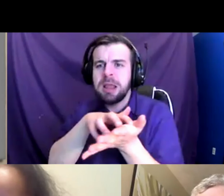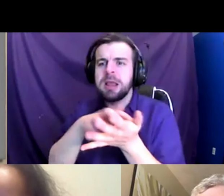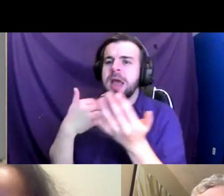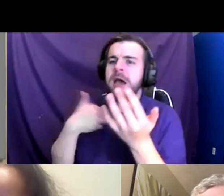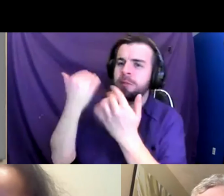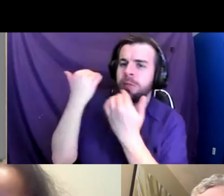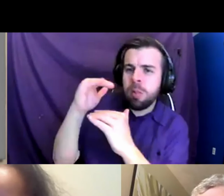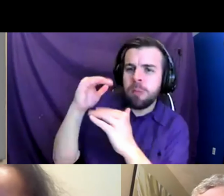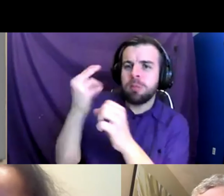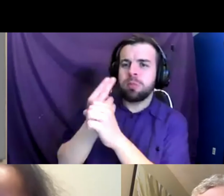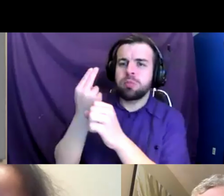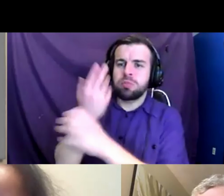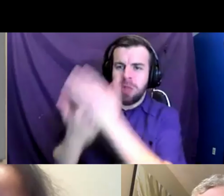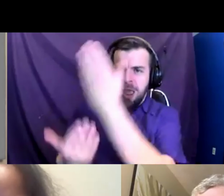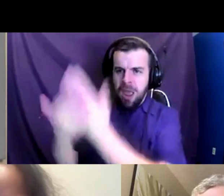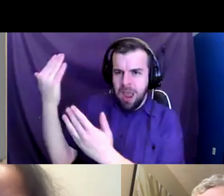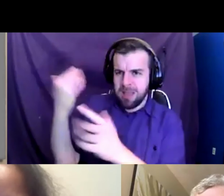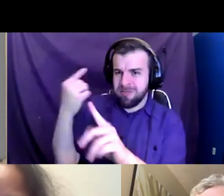their hand?